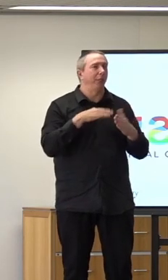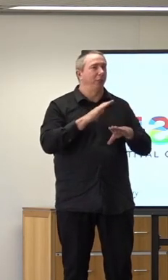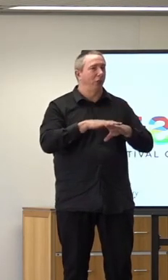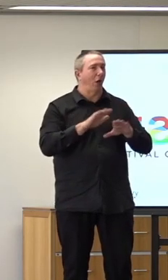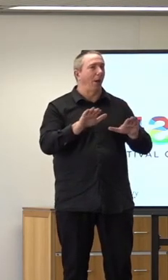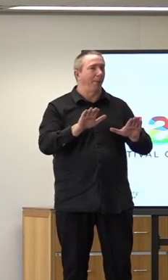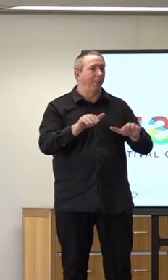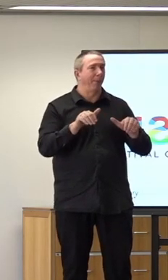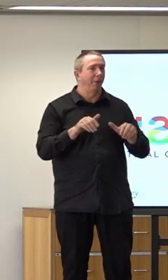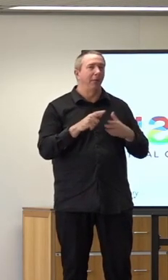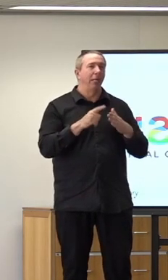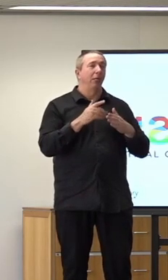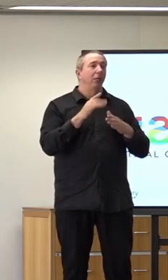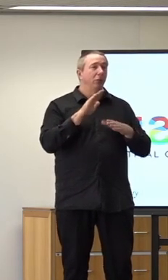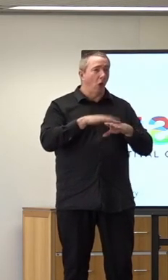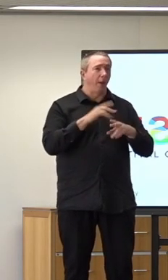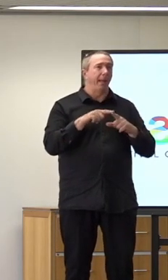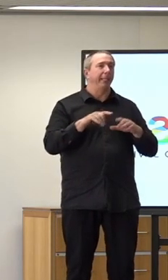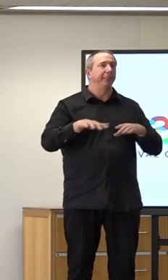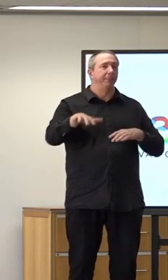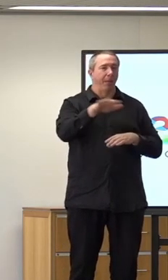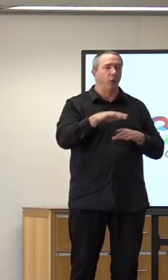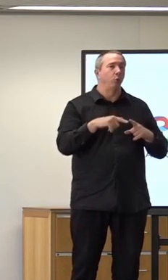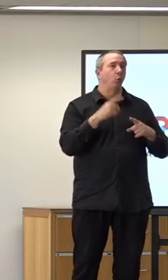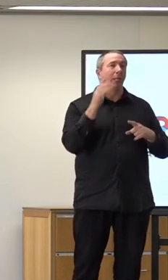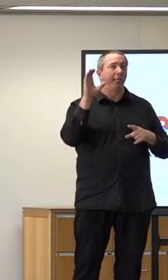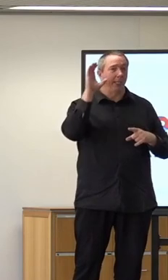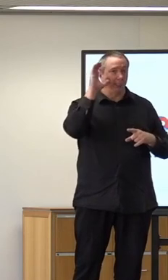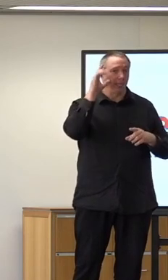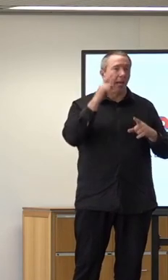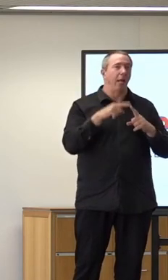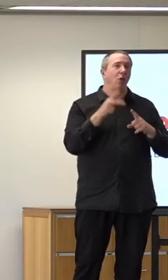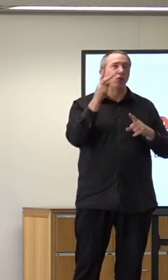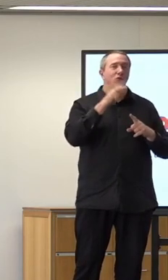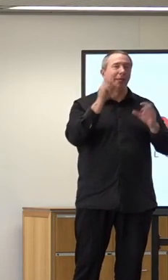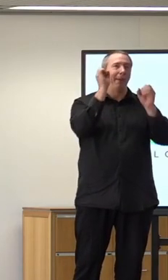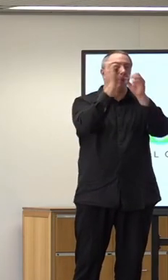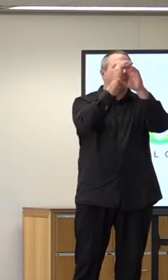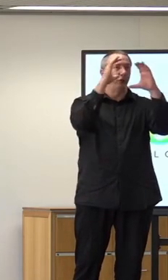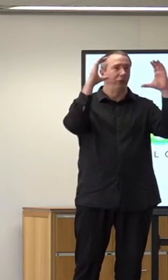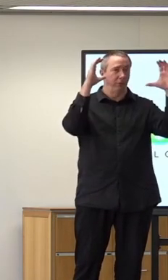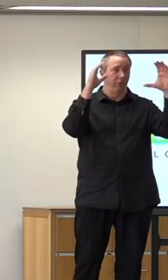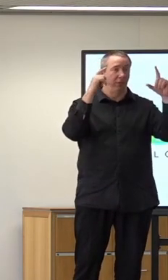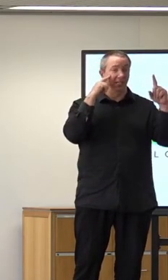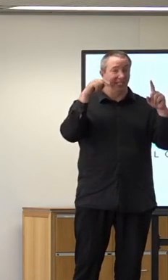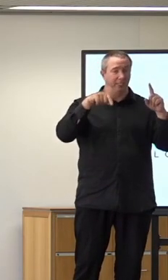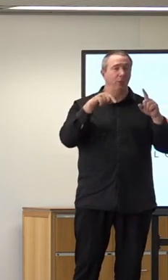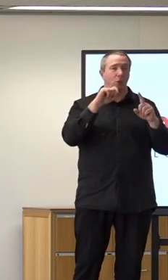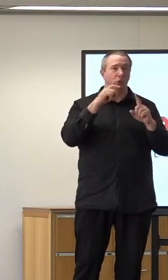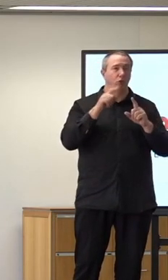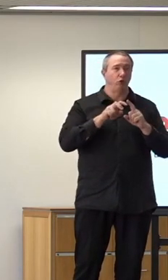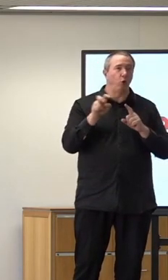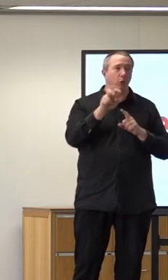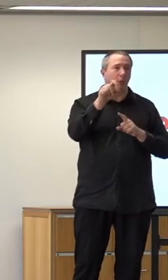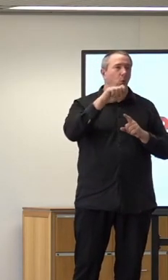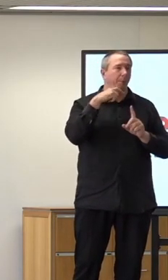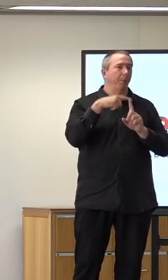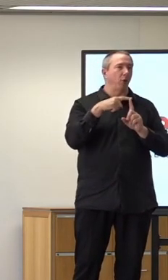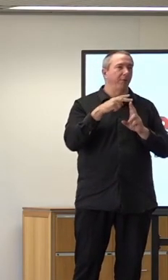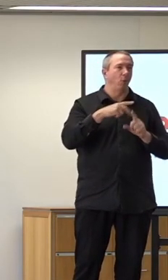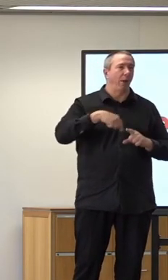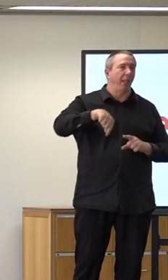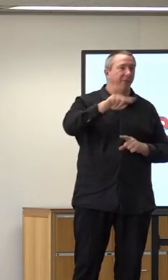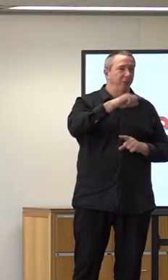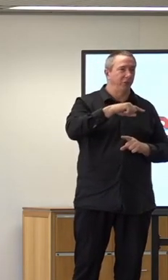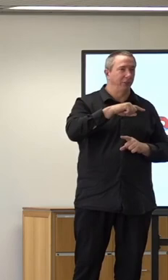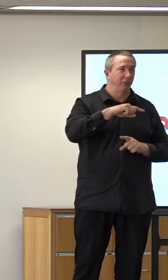and space to listen and to reimagine. This is a journey, I think, that will be positive for everybody. I don't think